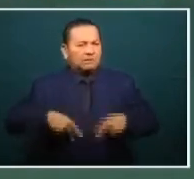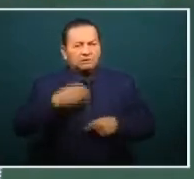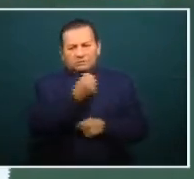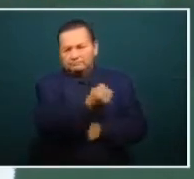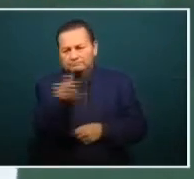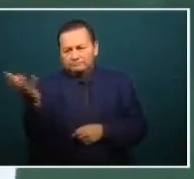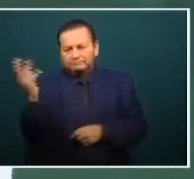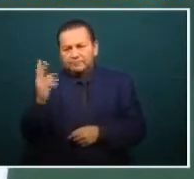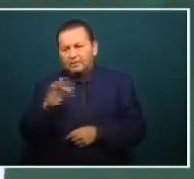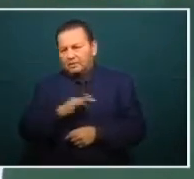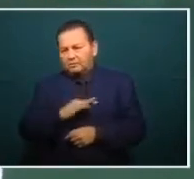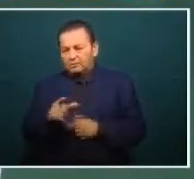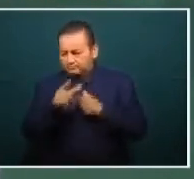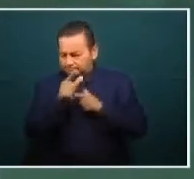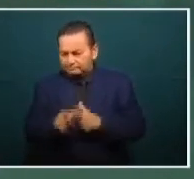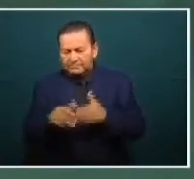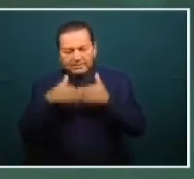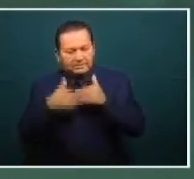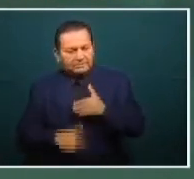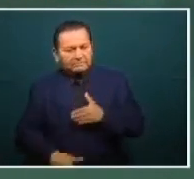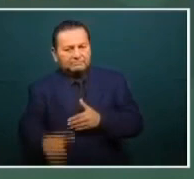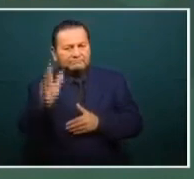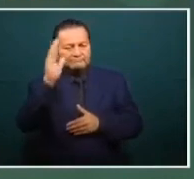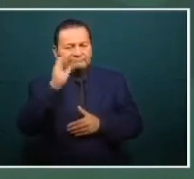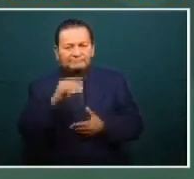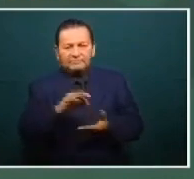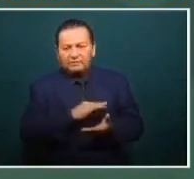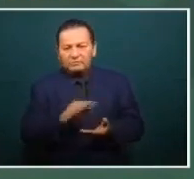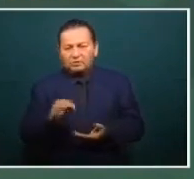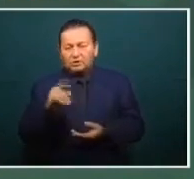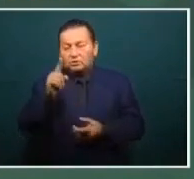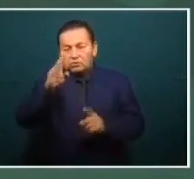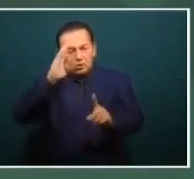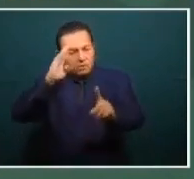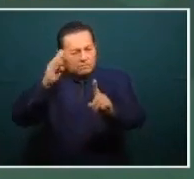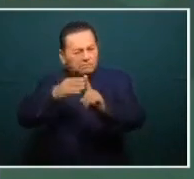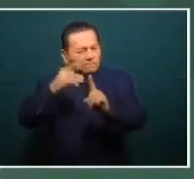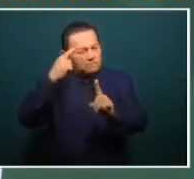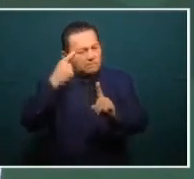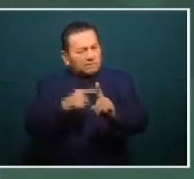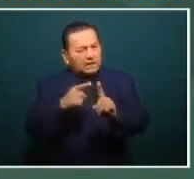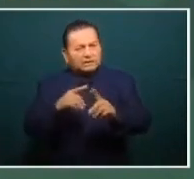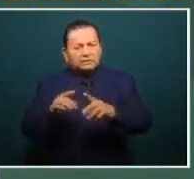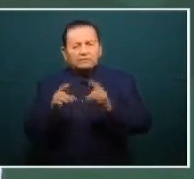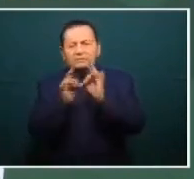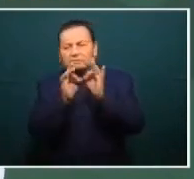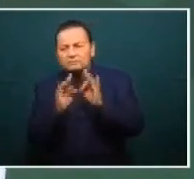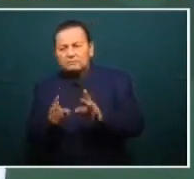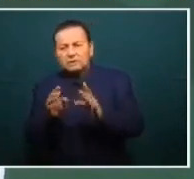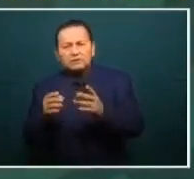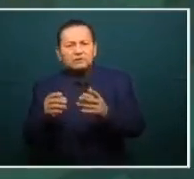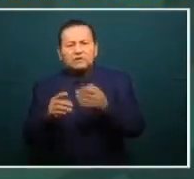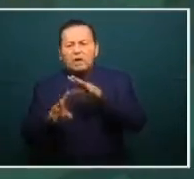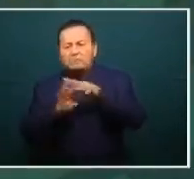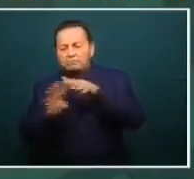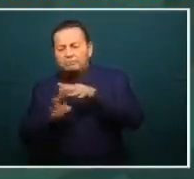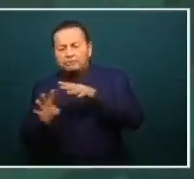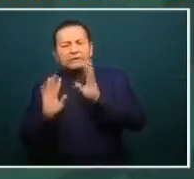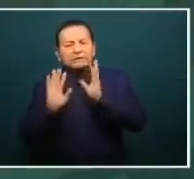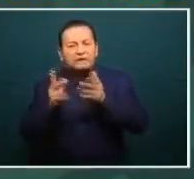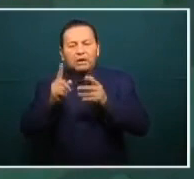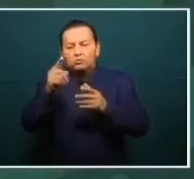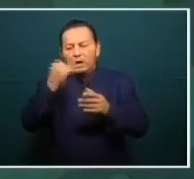is that we count with the support of the people, and we will come out of this, come out ahead.